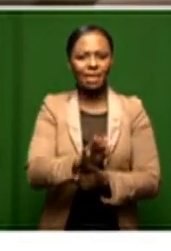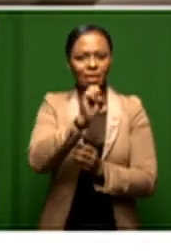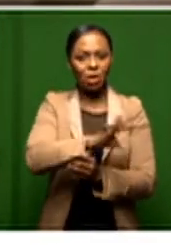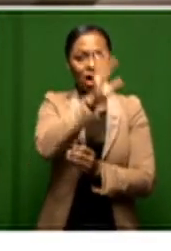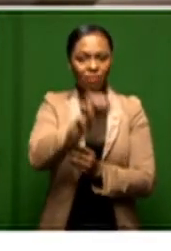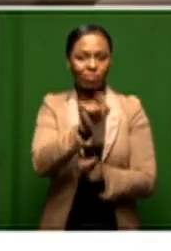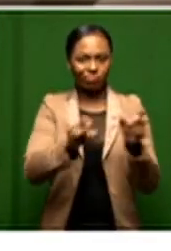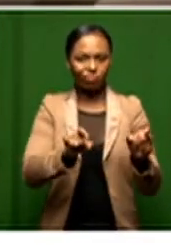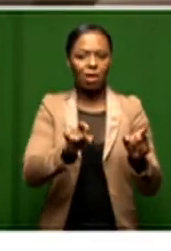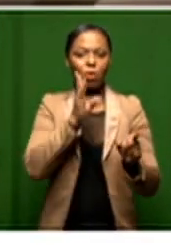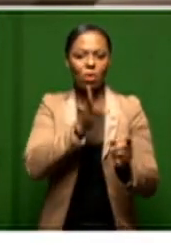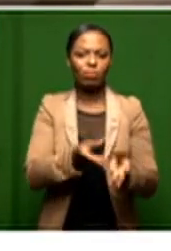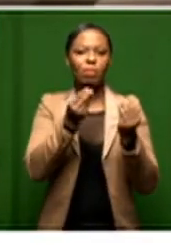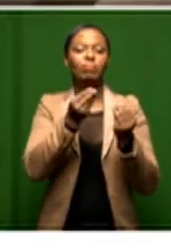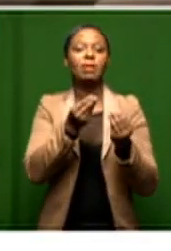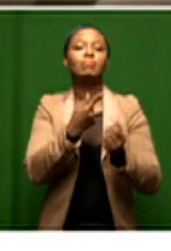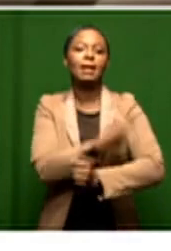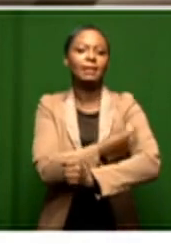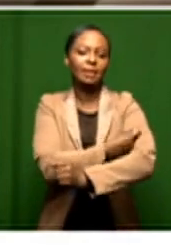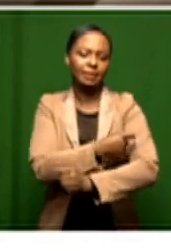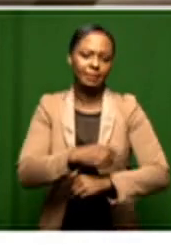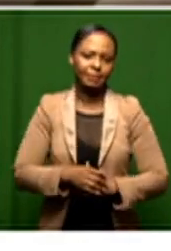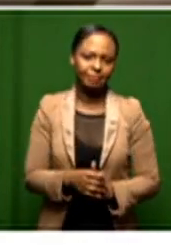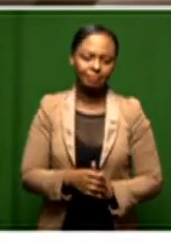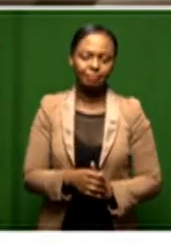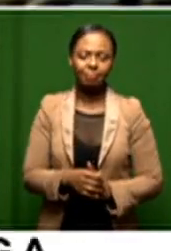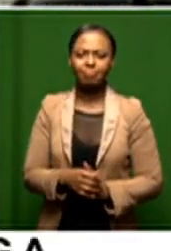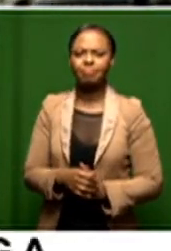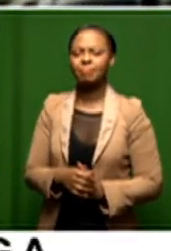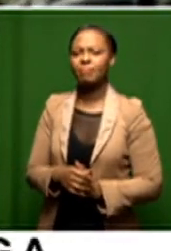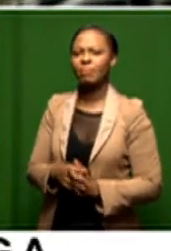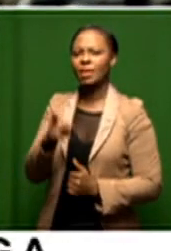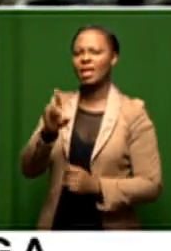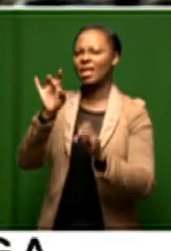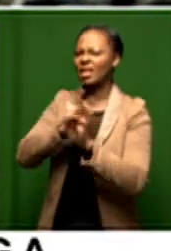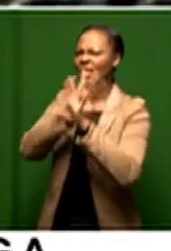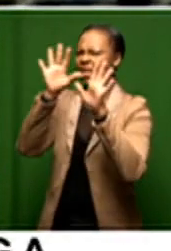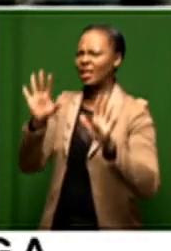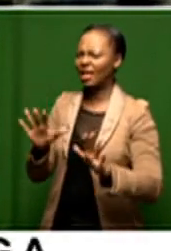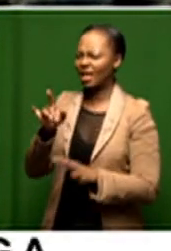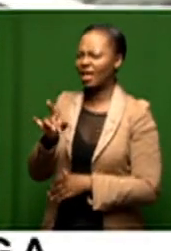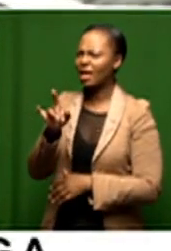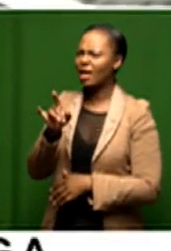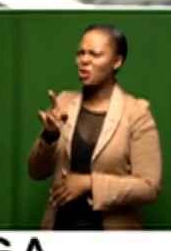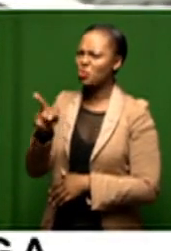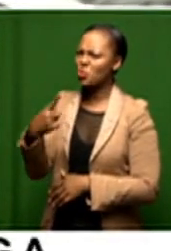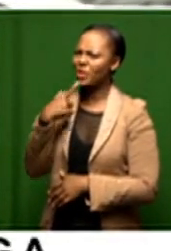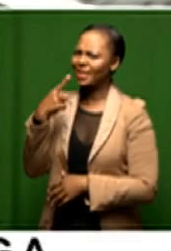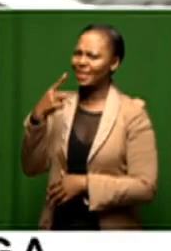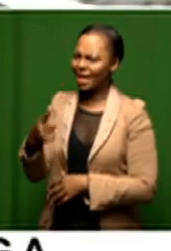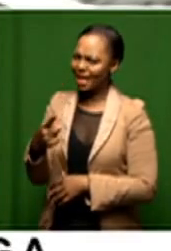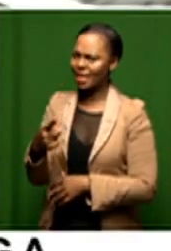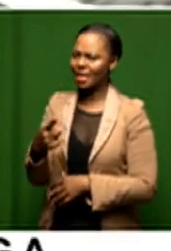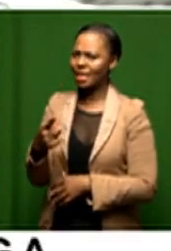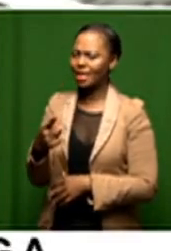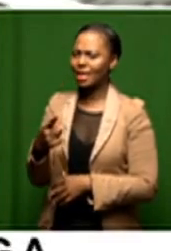Africans will gain access to the vaccine. So just to be clear, Ryan, are you saying, therefore,